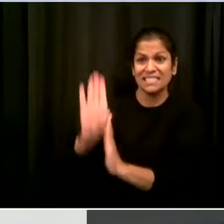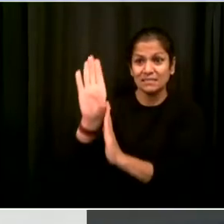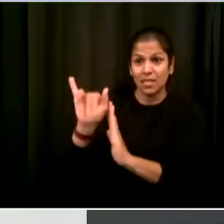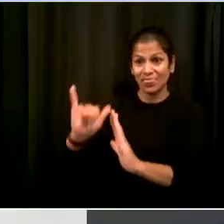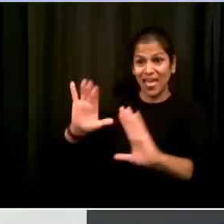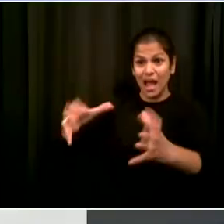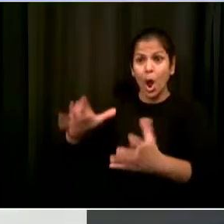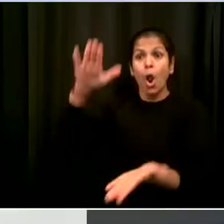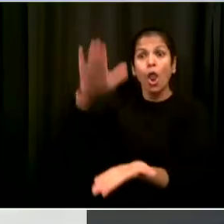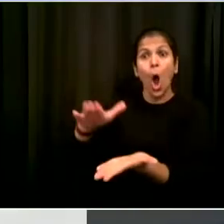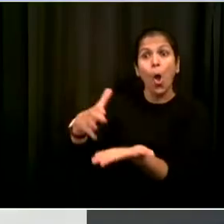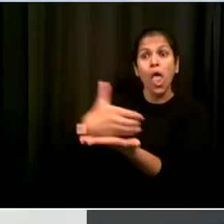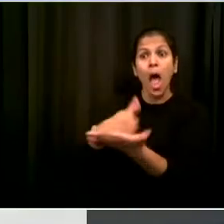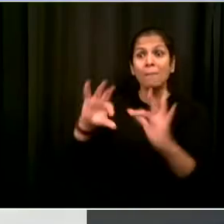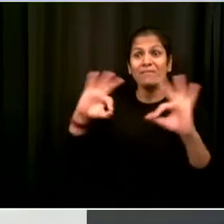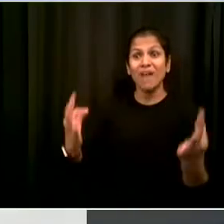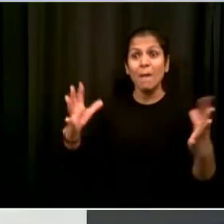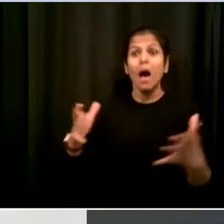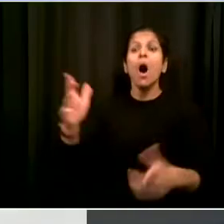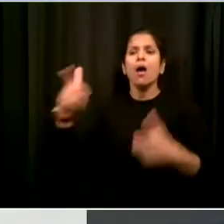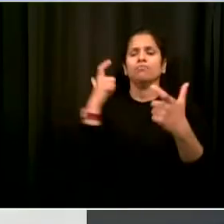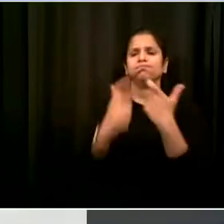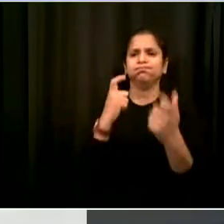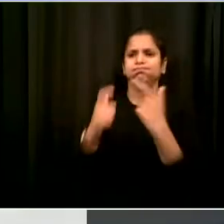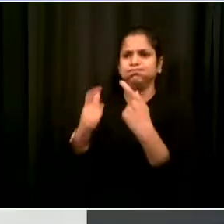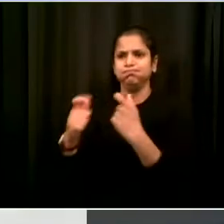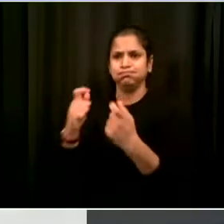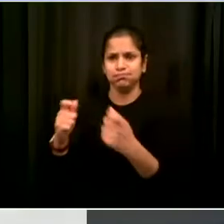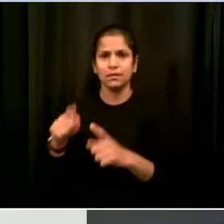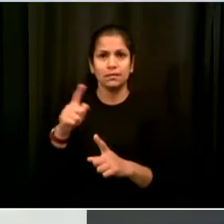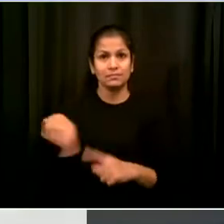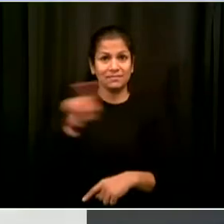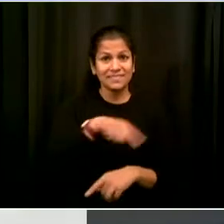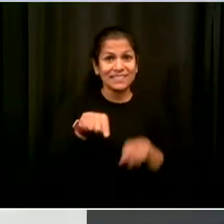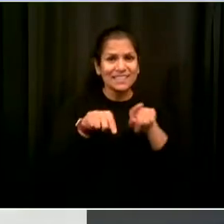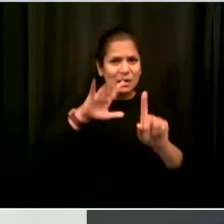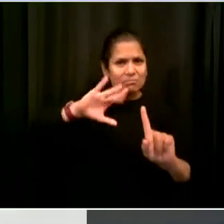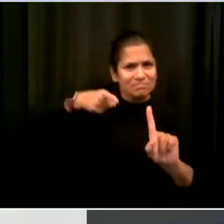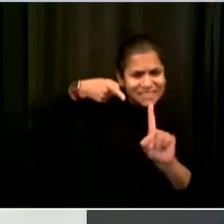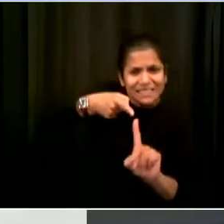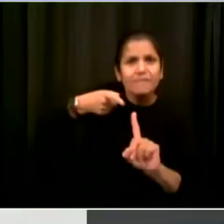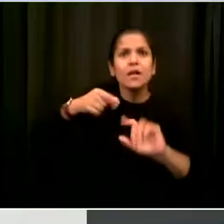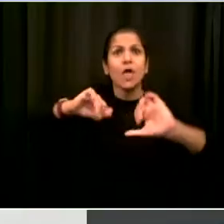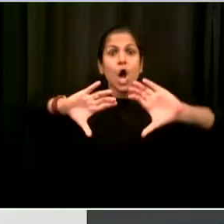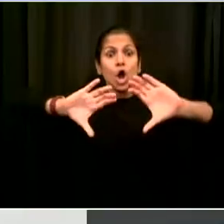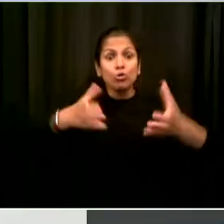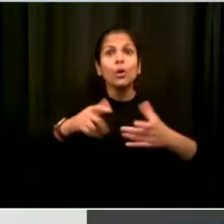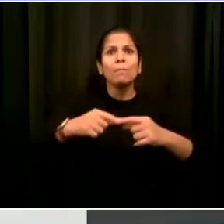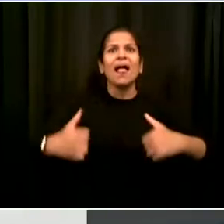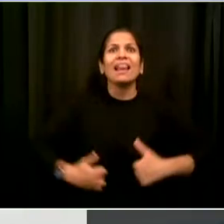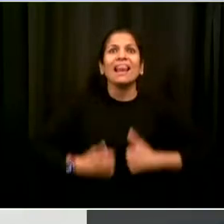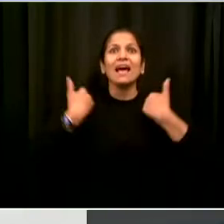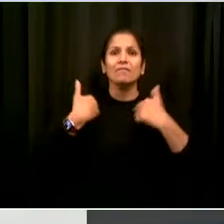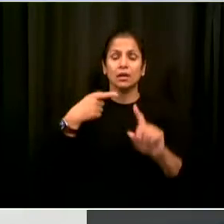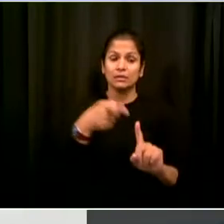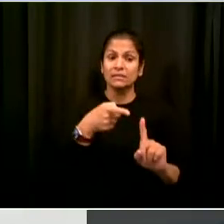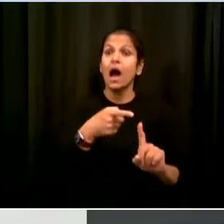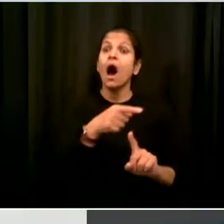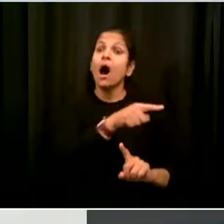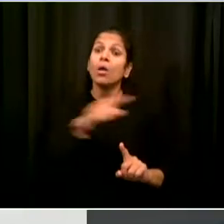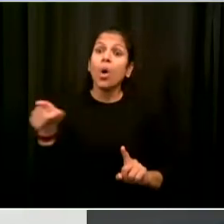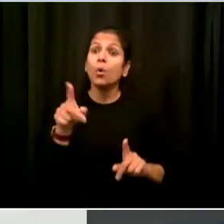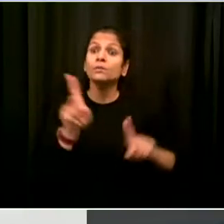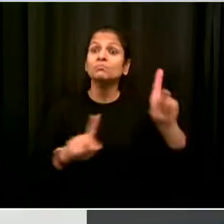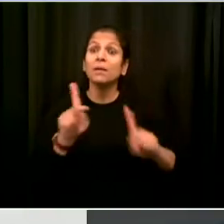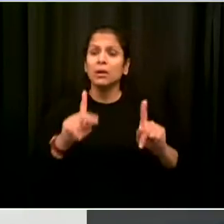early in the distribution. Look, to get this done, we're going to have to do things differently. And that's why months ago, we created our task